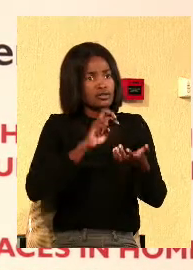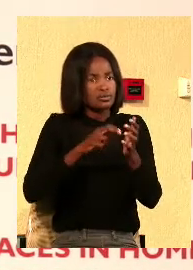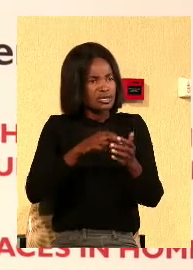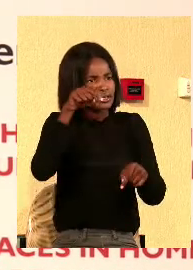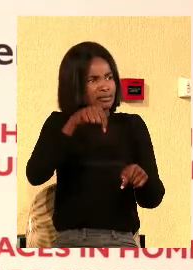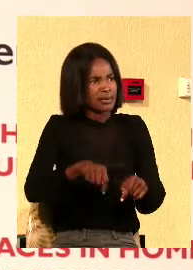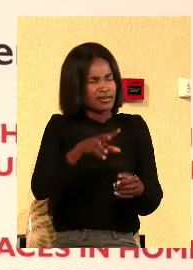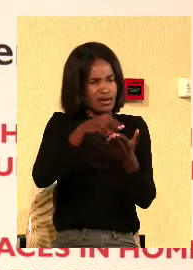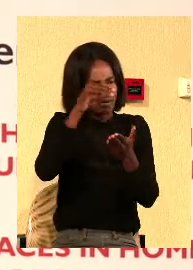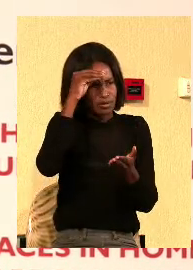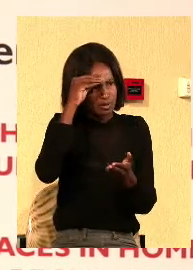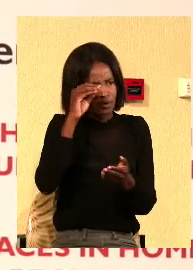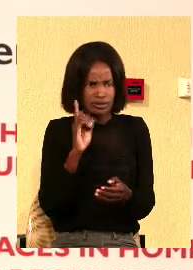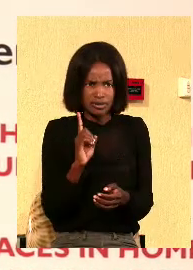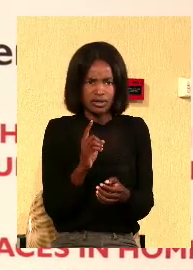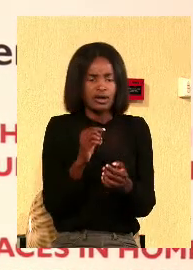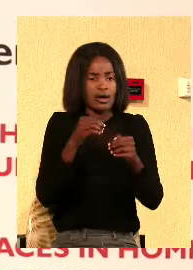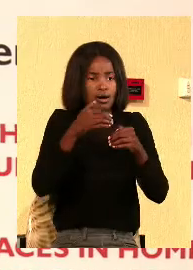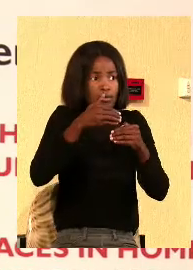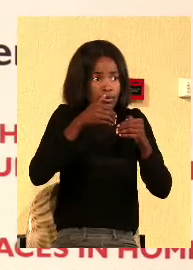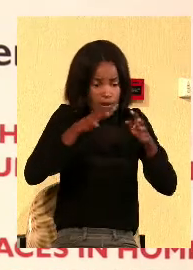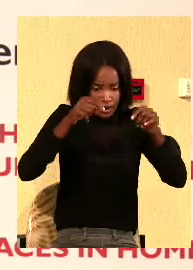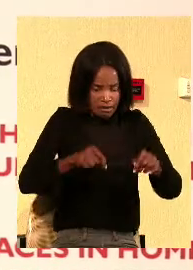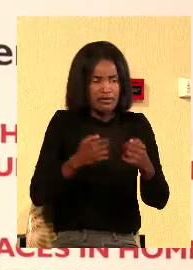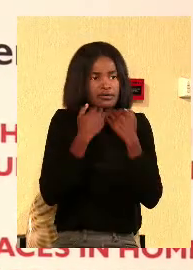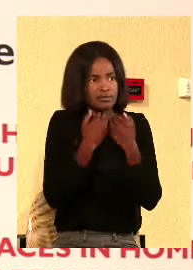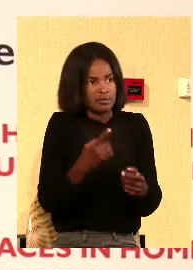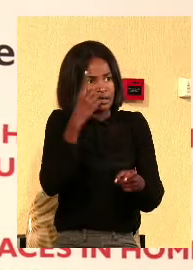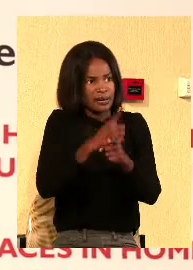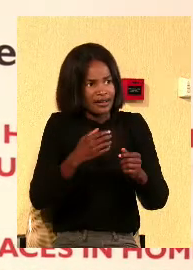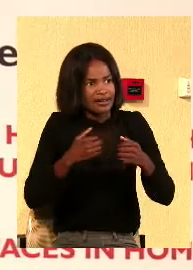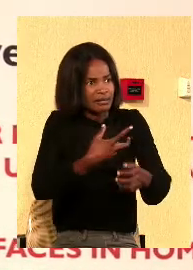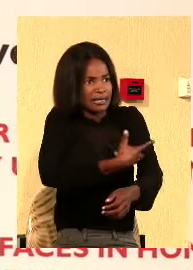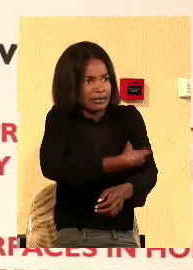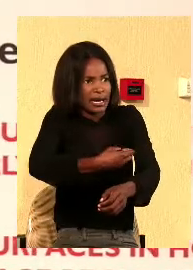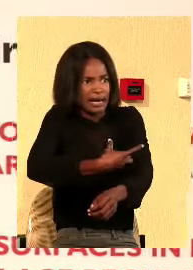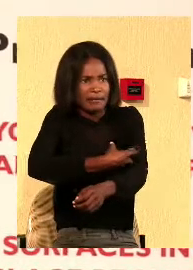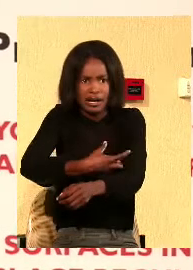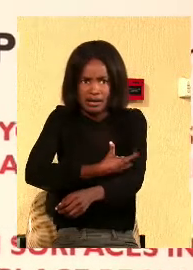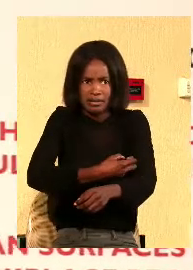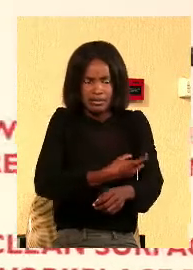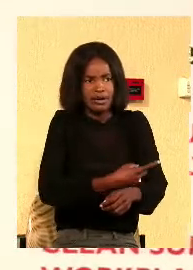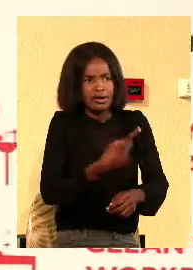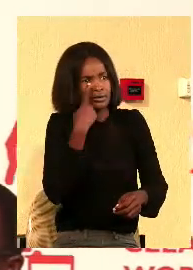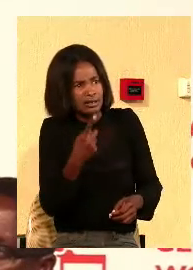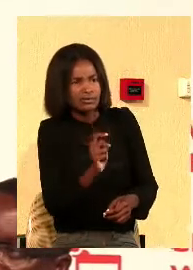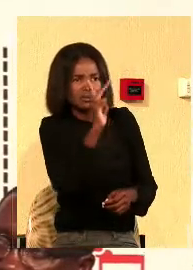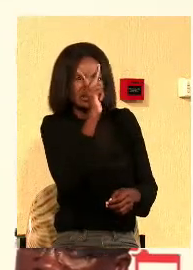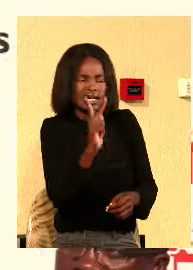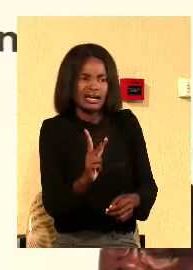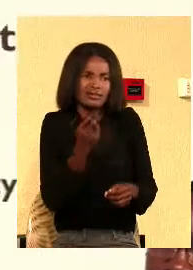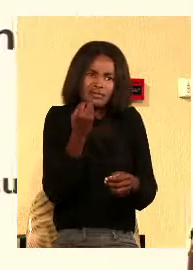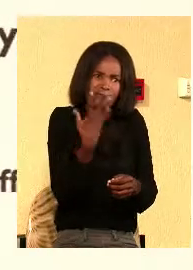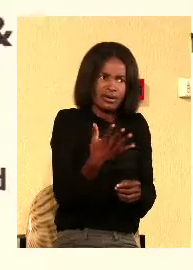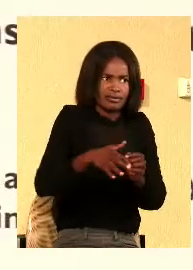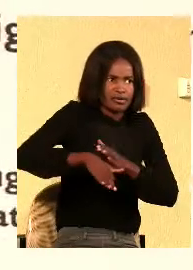importance. So let me turn to Mr. Bonnie Makumbi, who is the Acting Chief Operations Officer